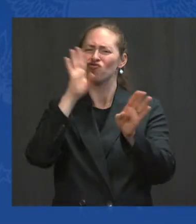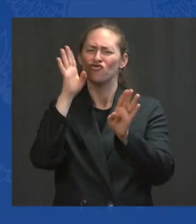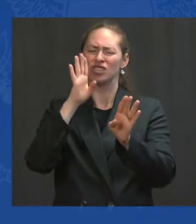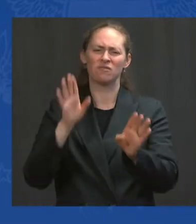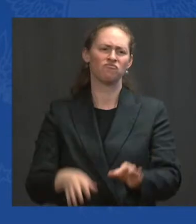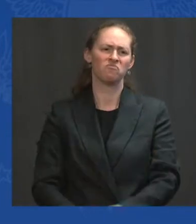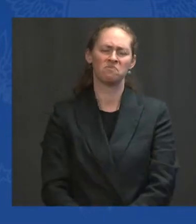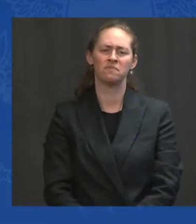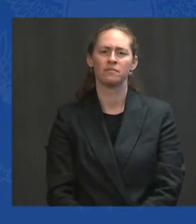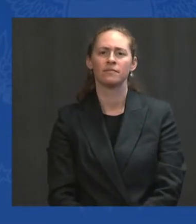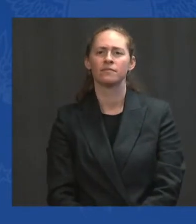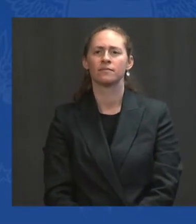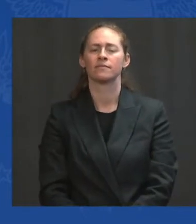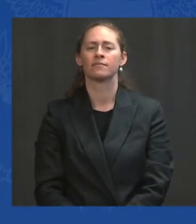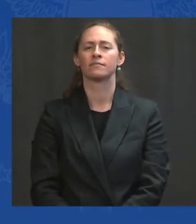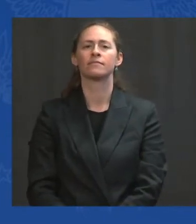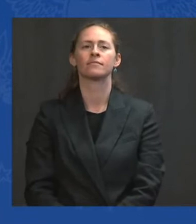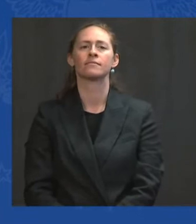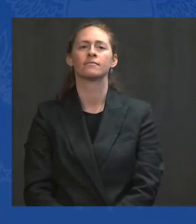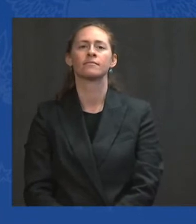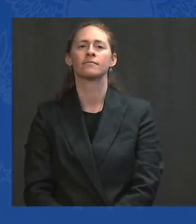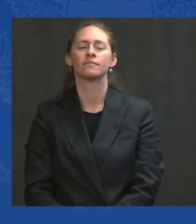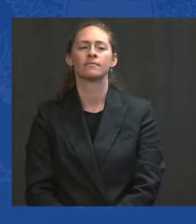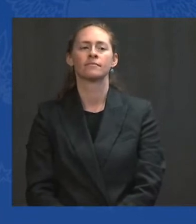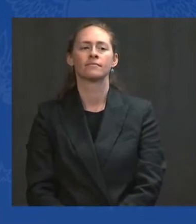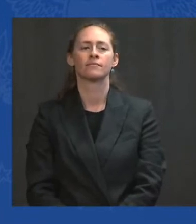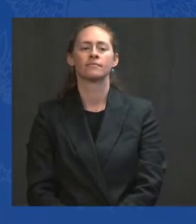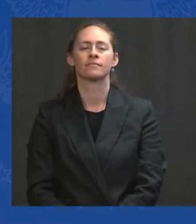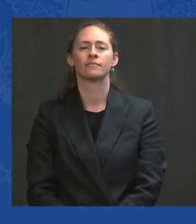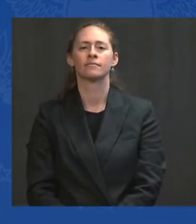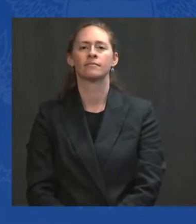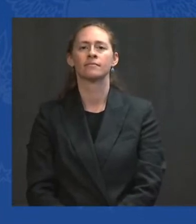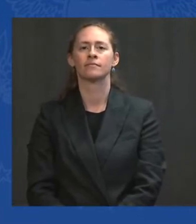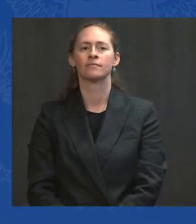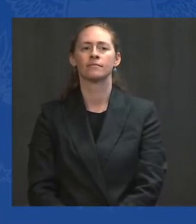Fauci. Next question. Alice Park at Time.